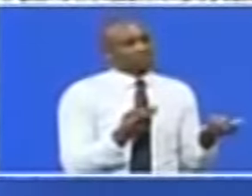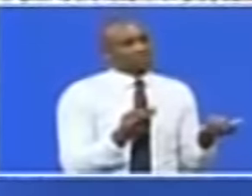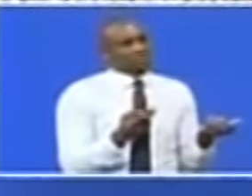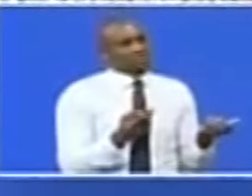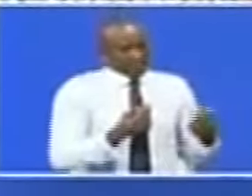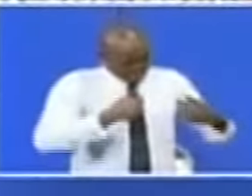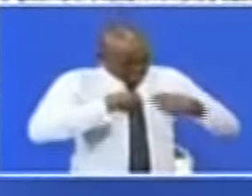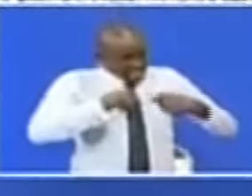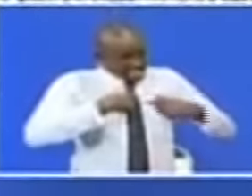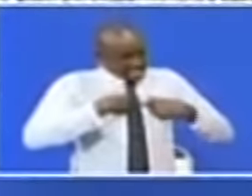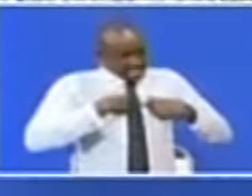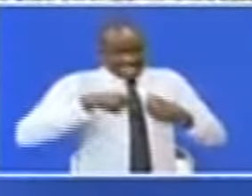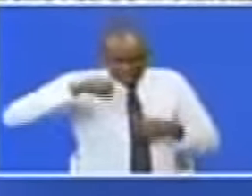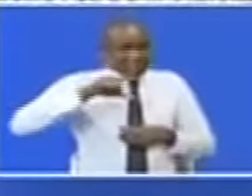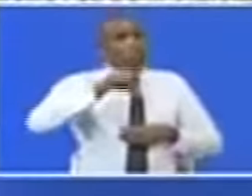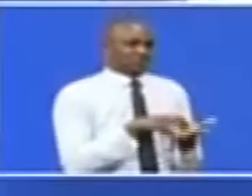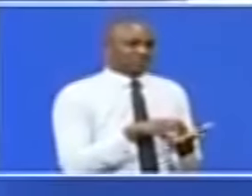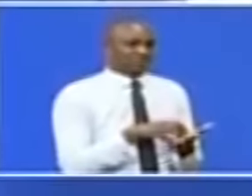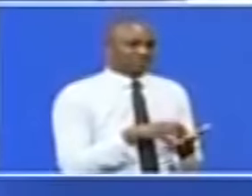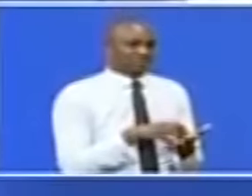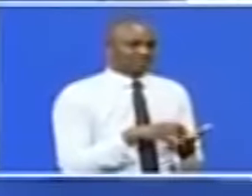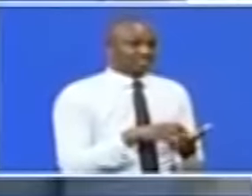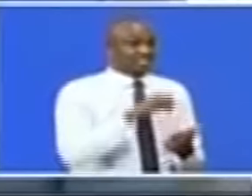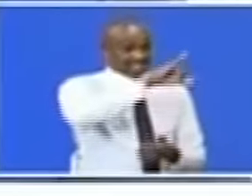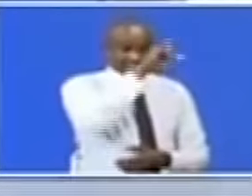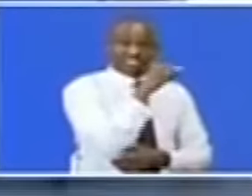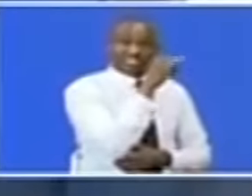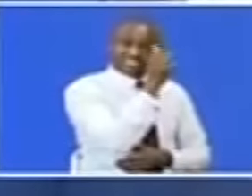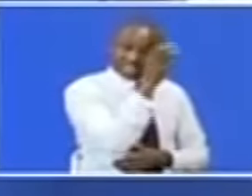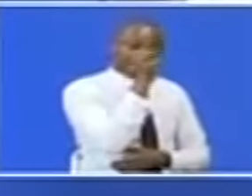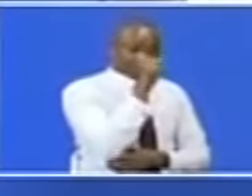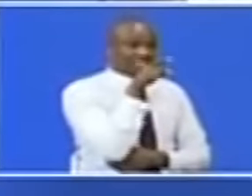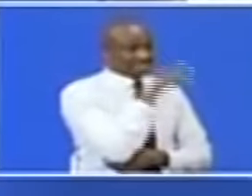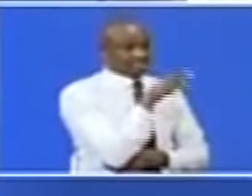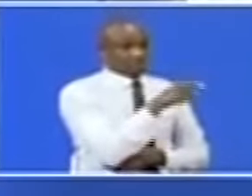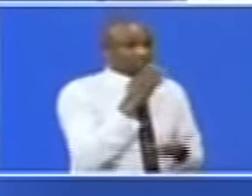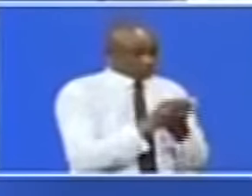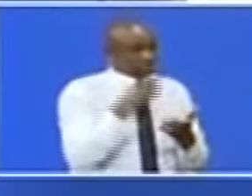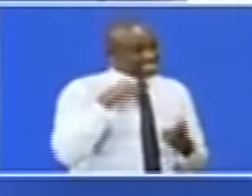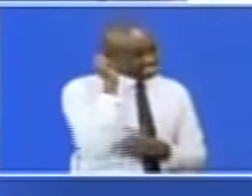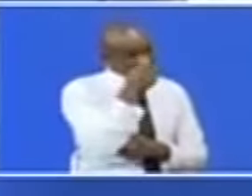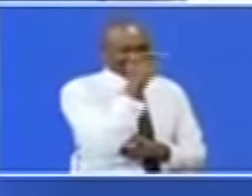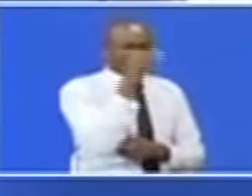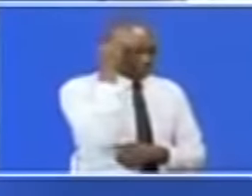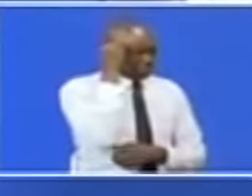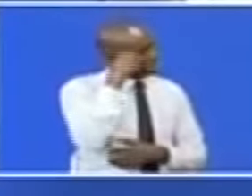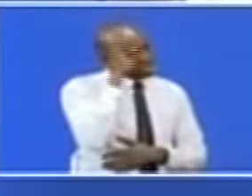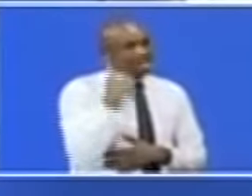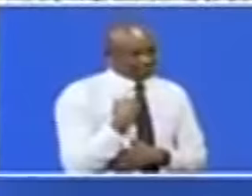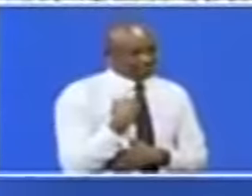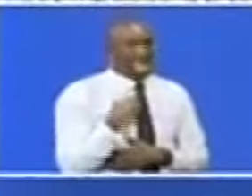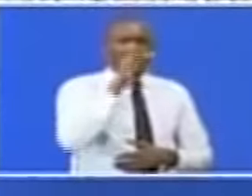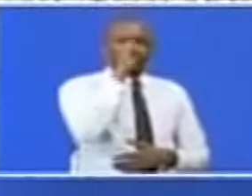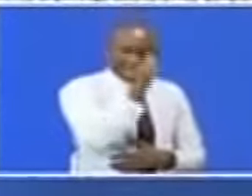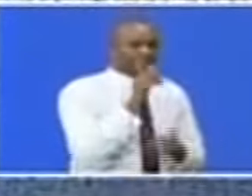Ole Lenku was not picked from, you know, some nowhere. This is a very well-educated Kenyan, by the way, with a master's